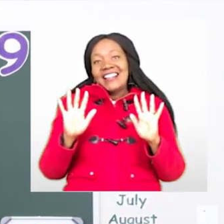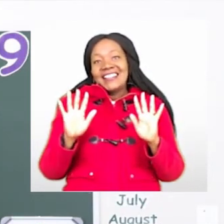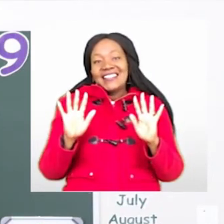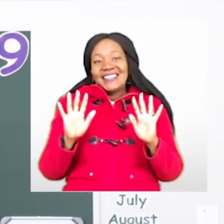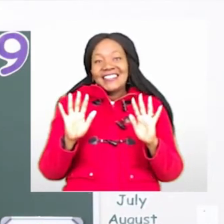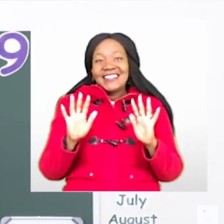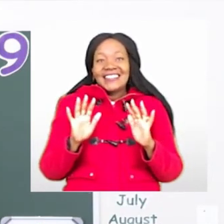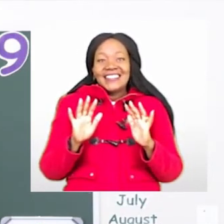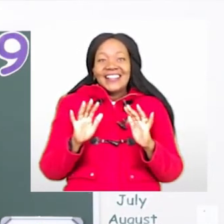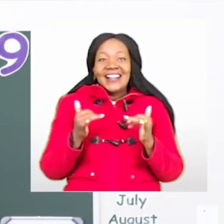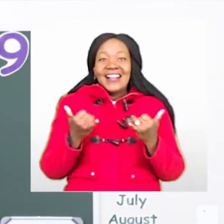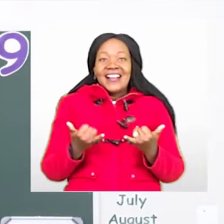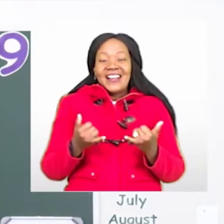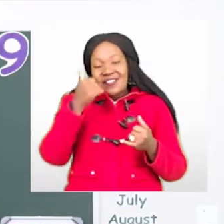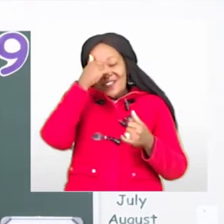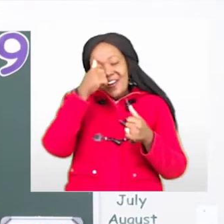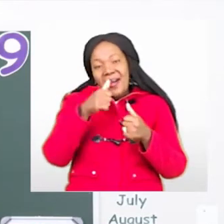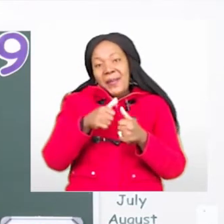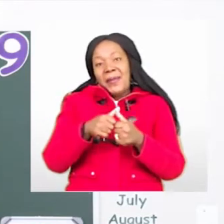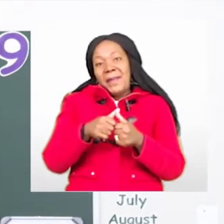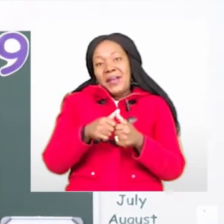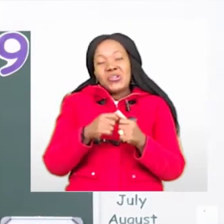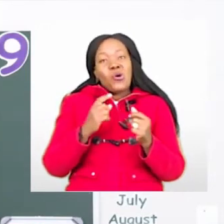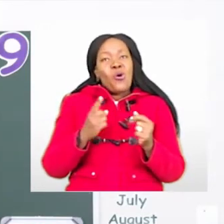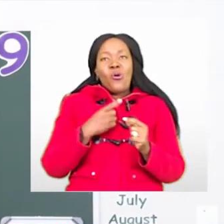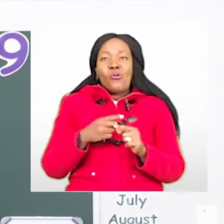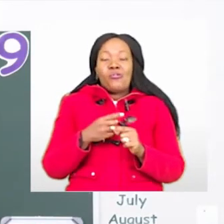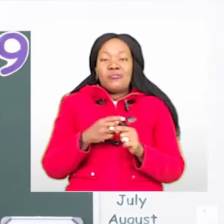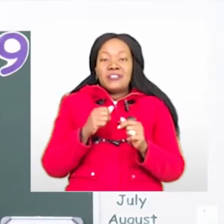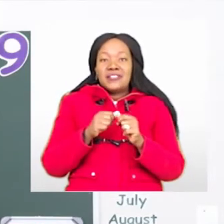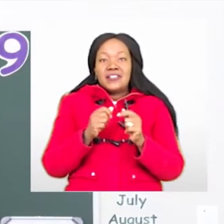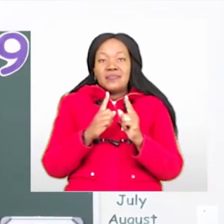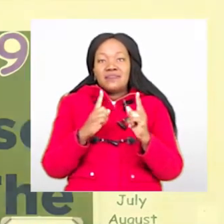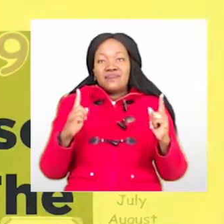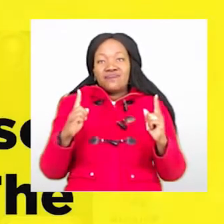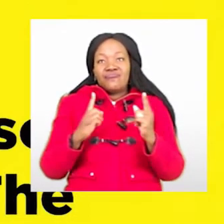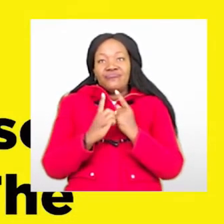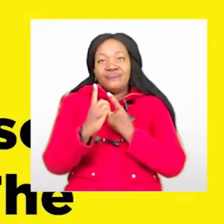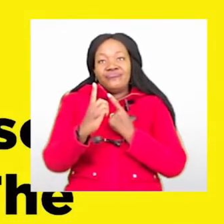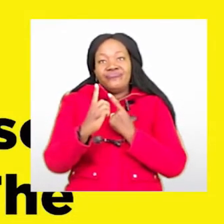sanitized. Now let's remember to maintain a social distance.